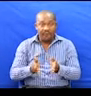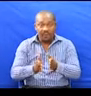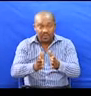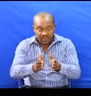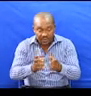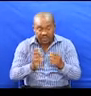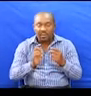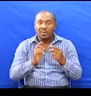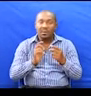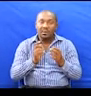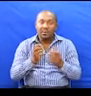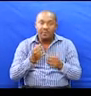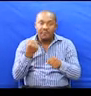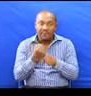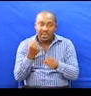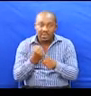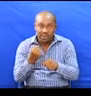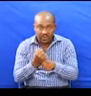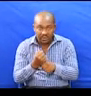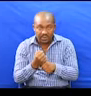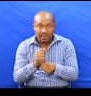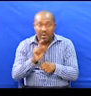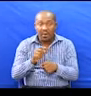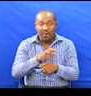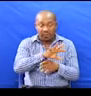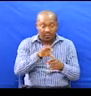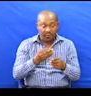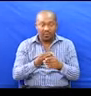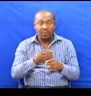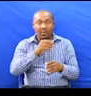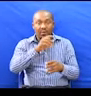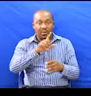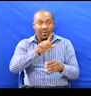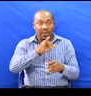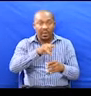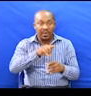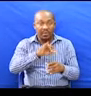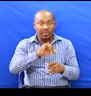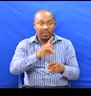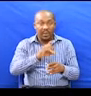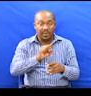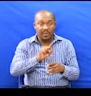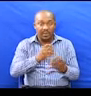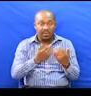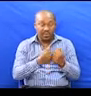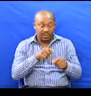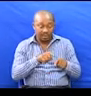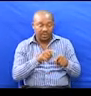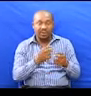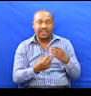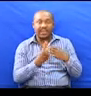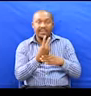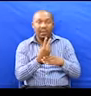Of lipid. This is the second group of the food substance that a human being,